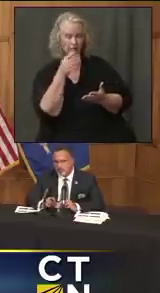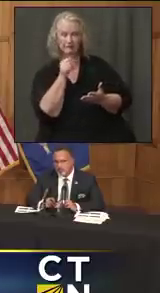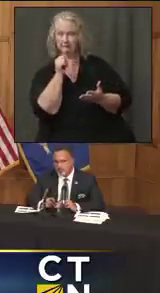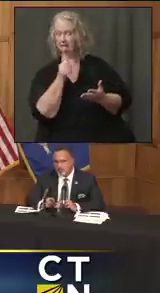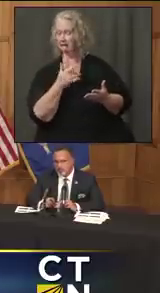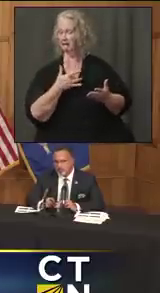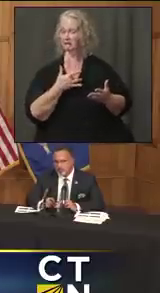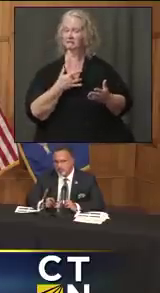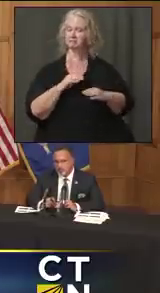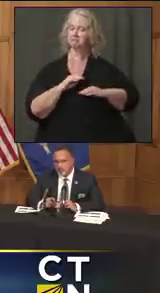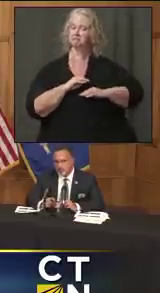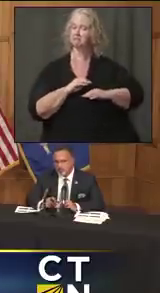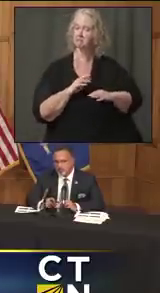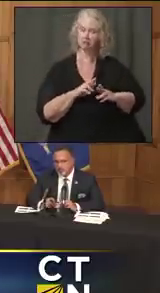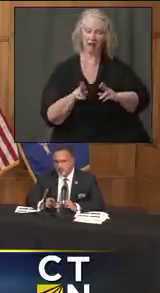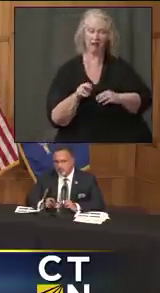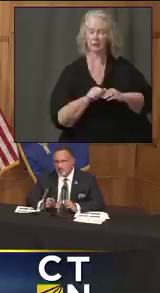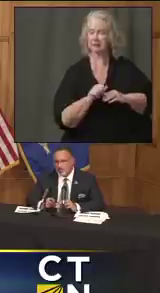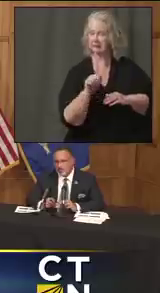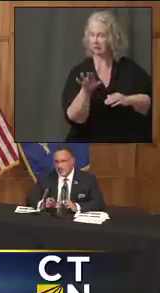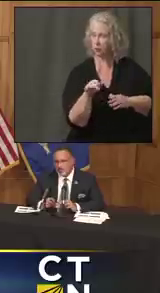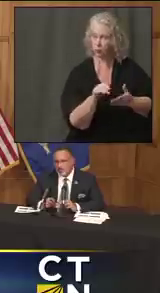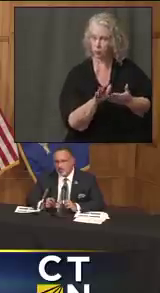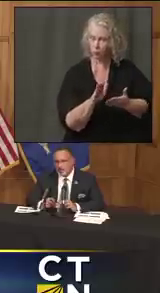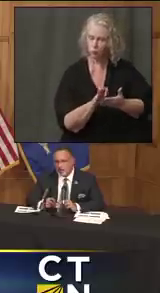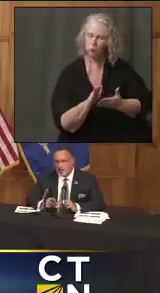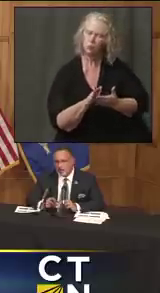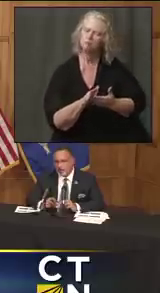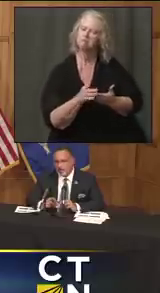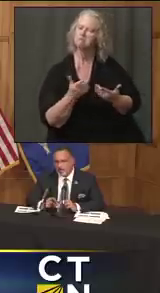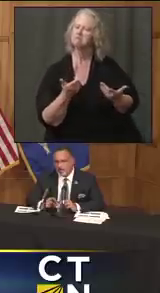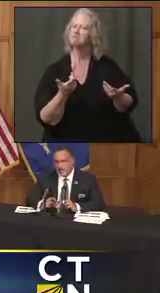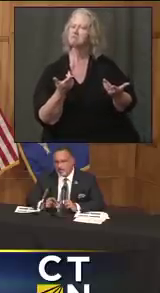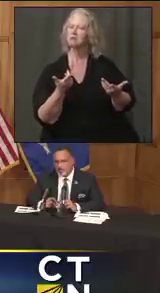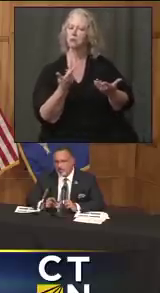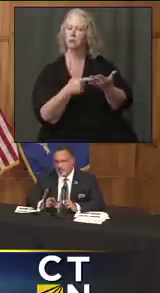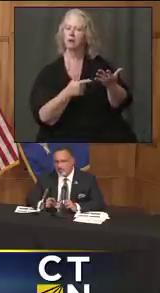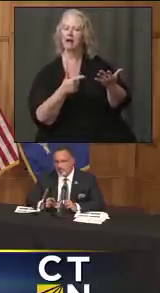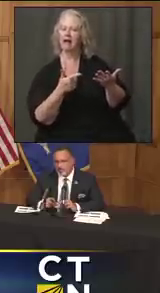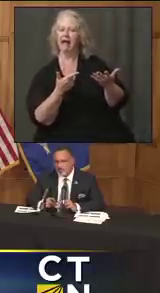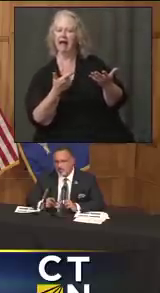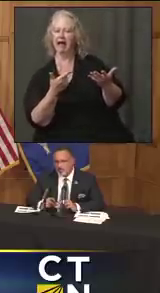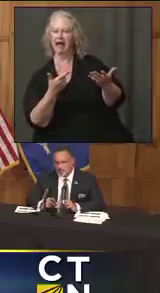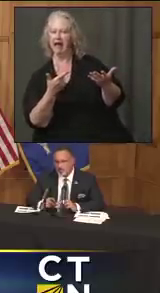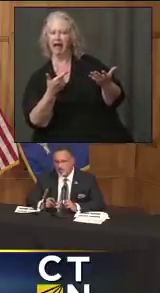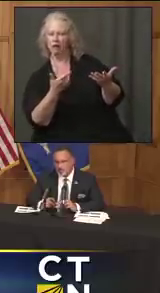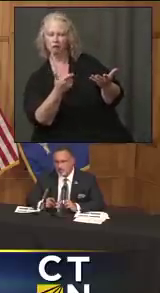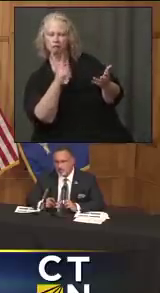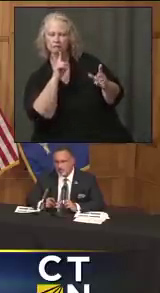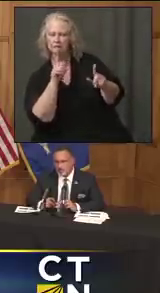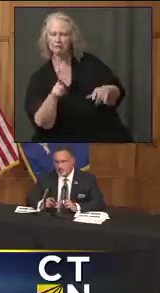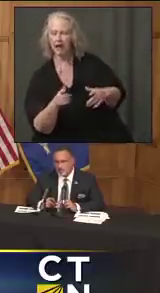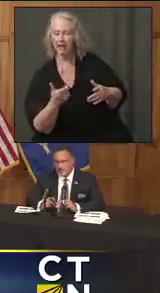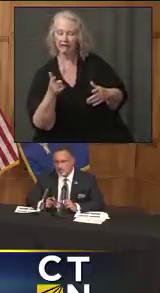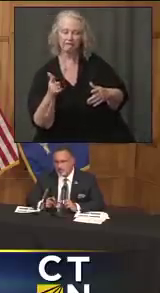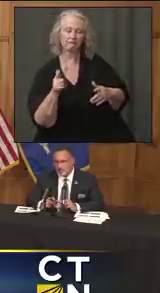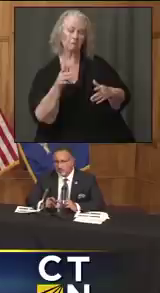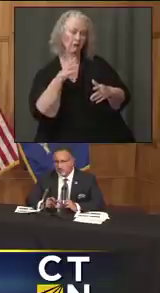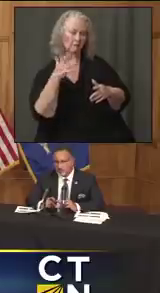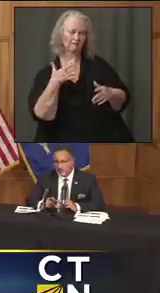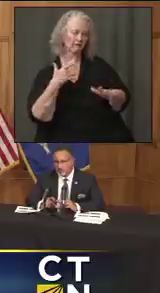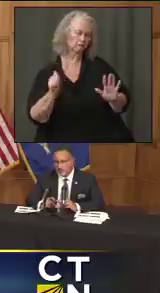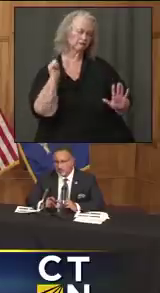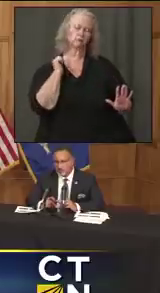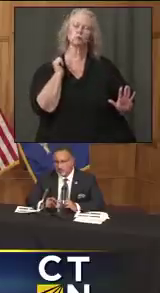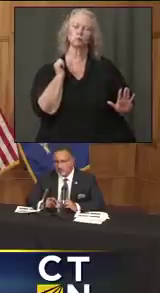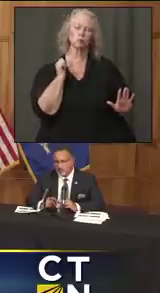sending their kids. What are your thoughts on dealing with parents that may refuse or think that they should keep their kids